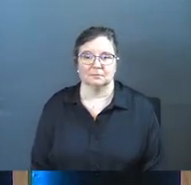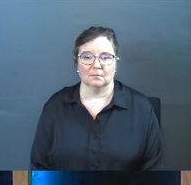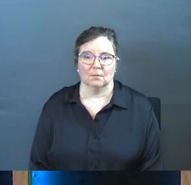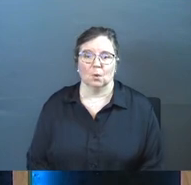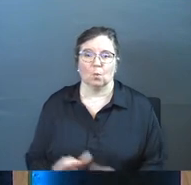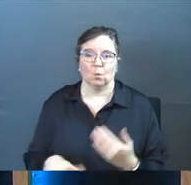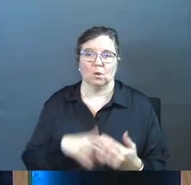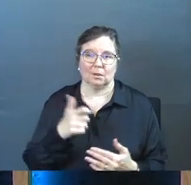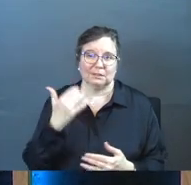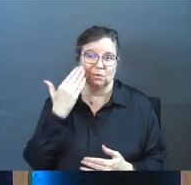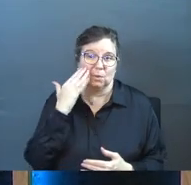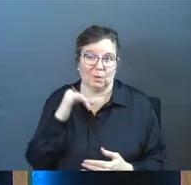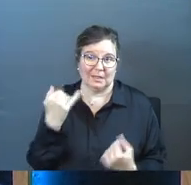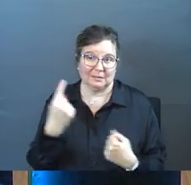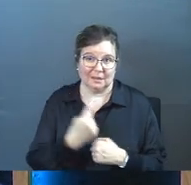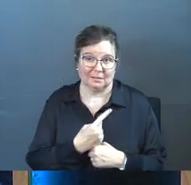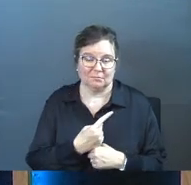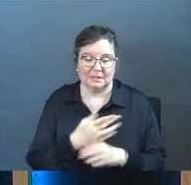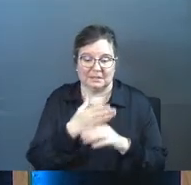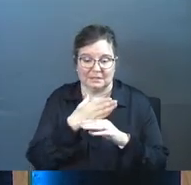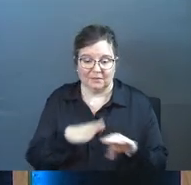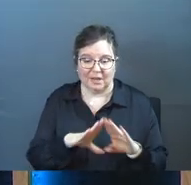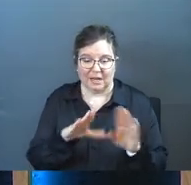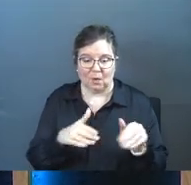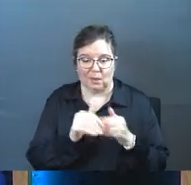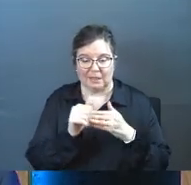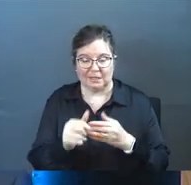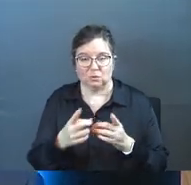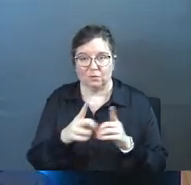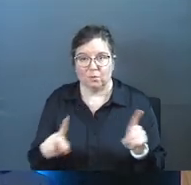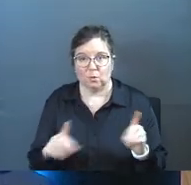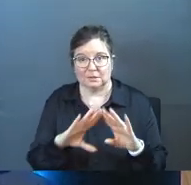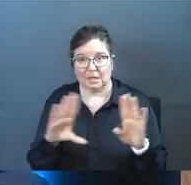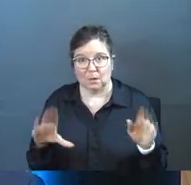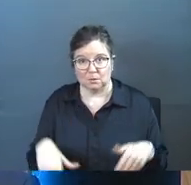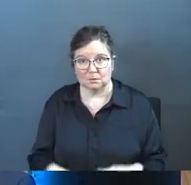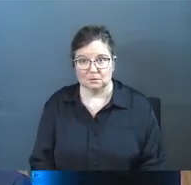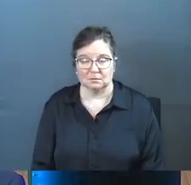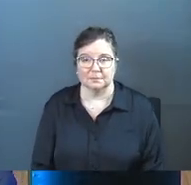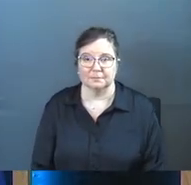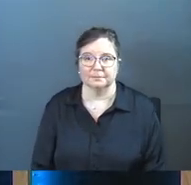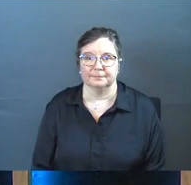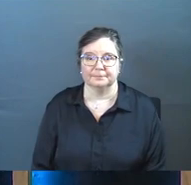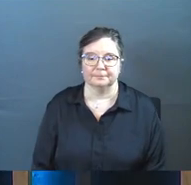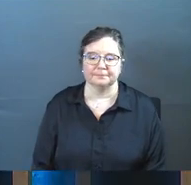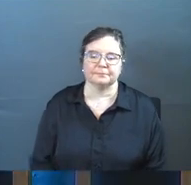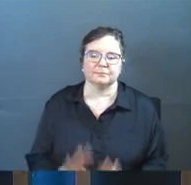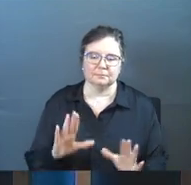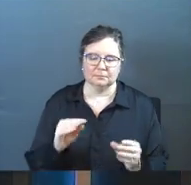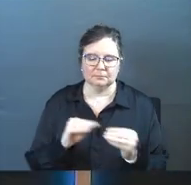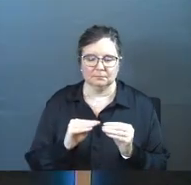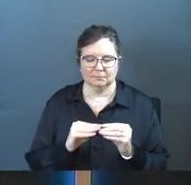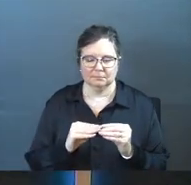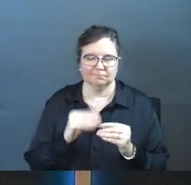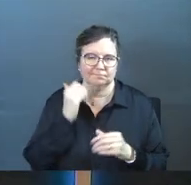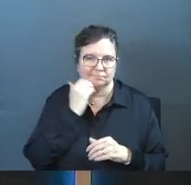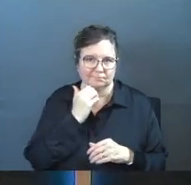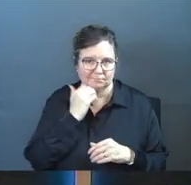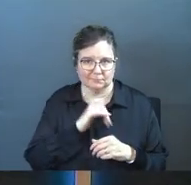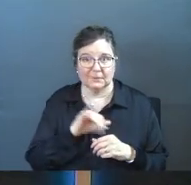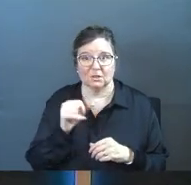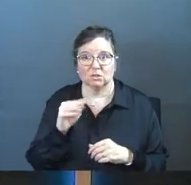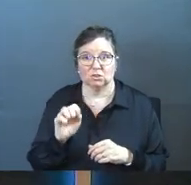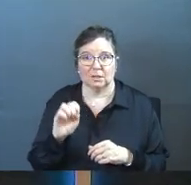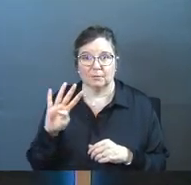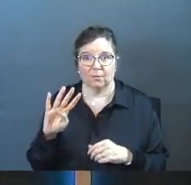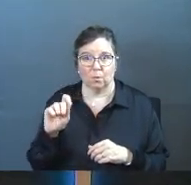We all need to hear that today. Divided house leads to a divorced house. So let's get more practical. James